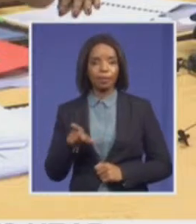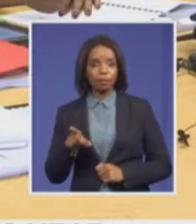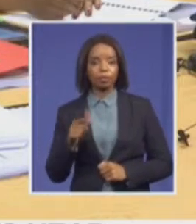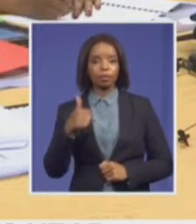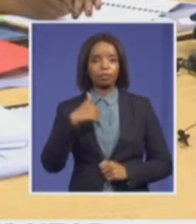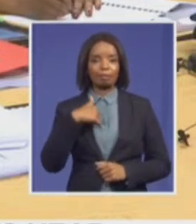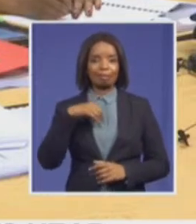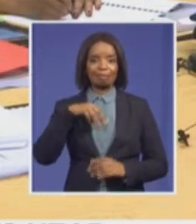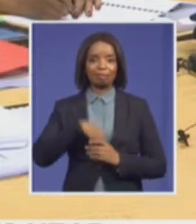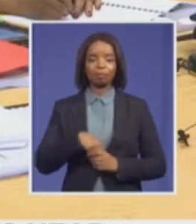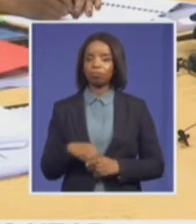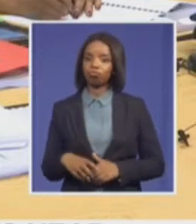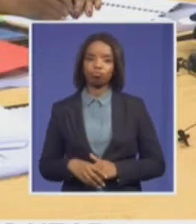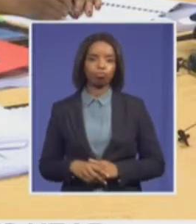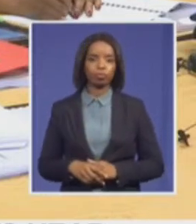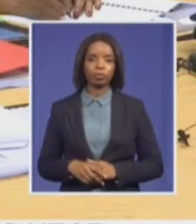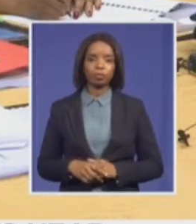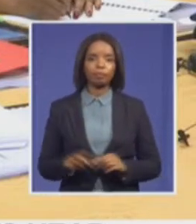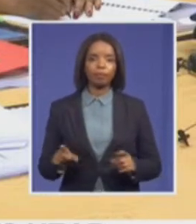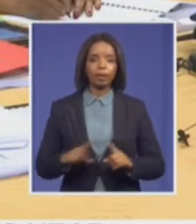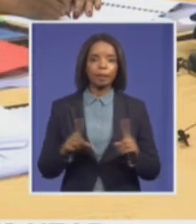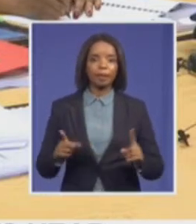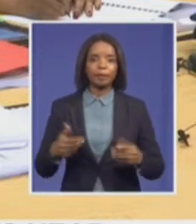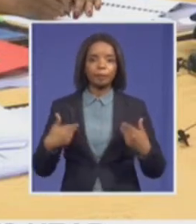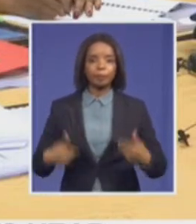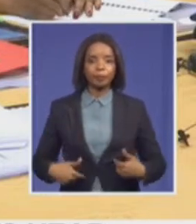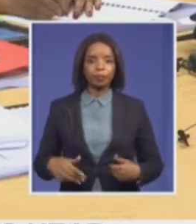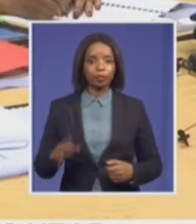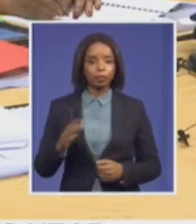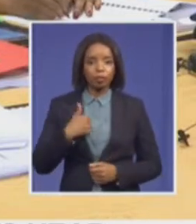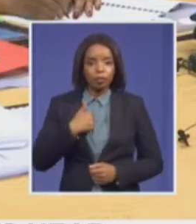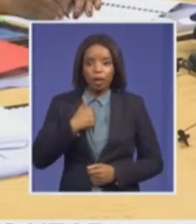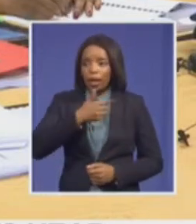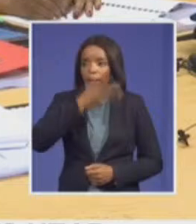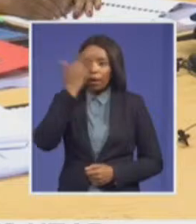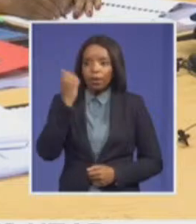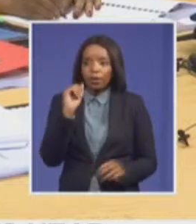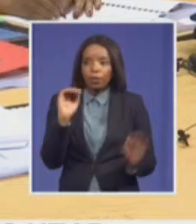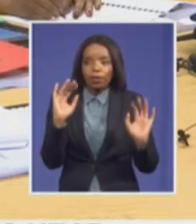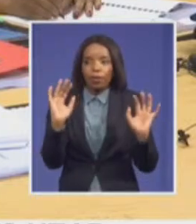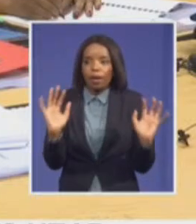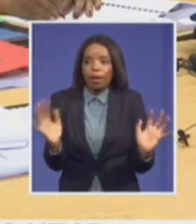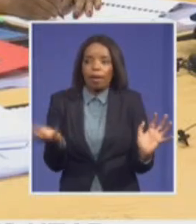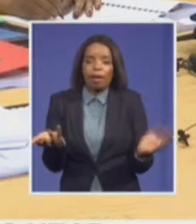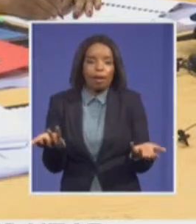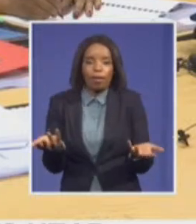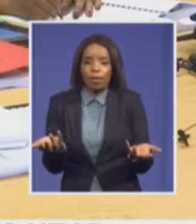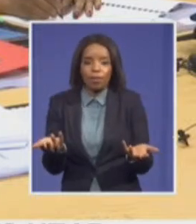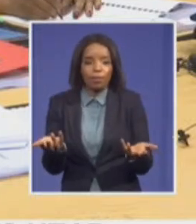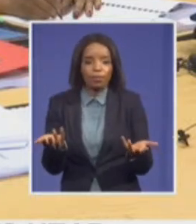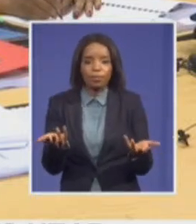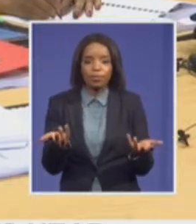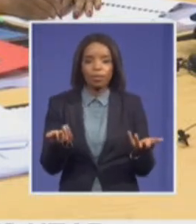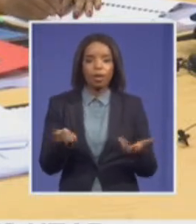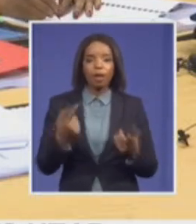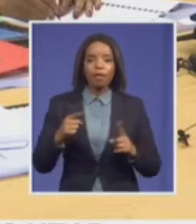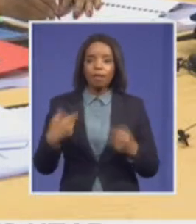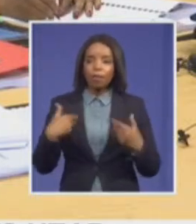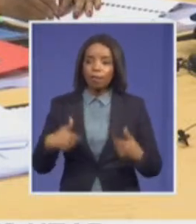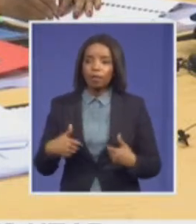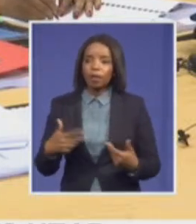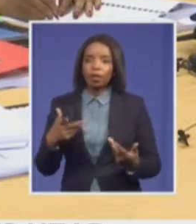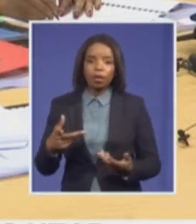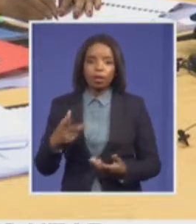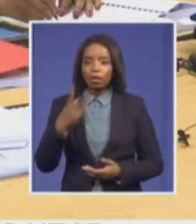Okay. I don't know how the colleagues collect news and how it gets to go on screen. Okay. All I know